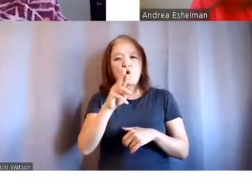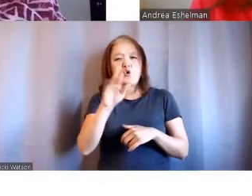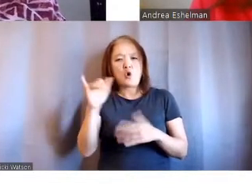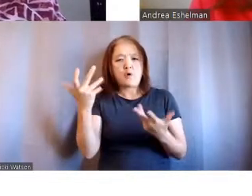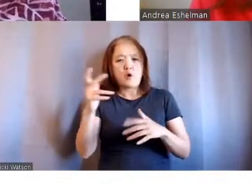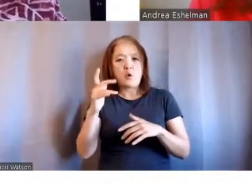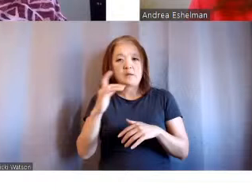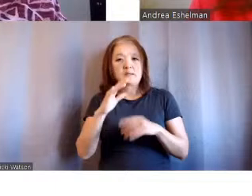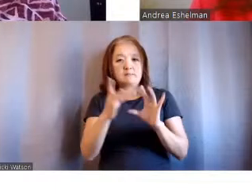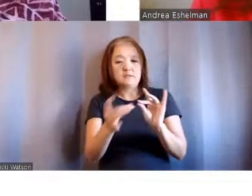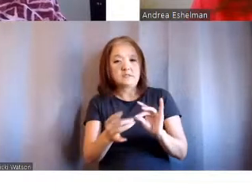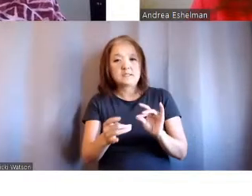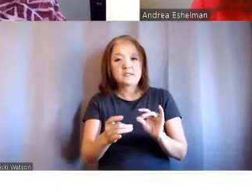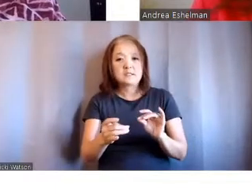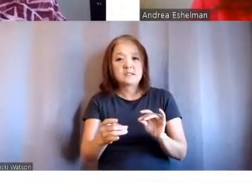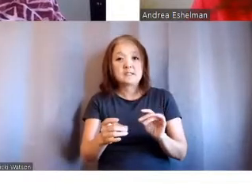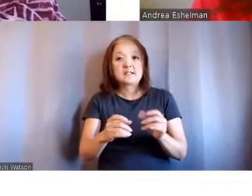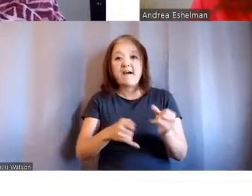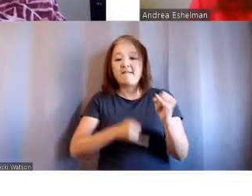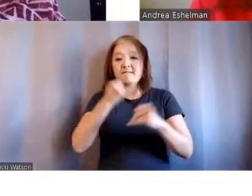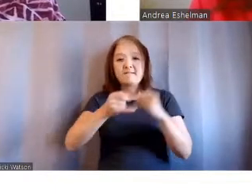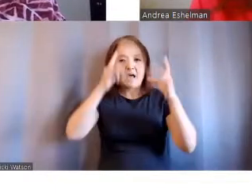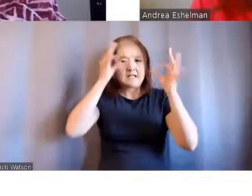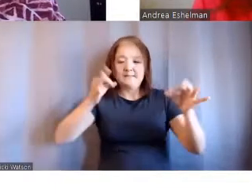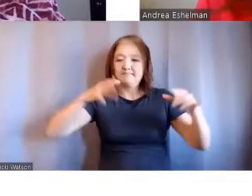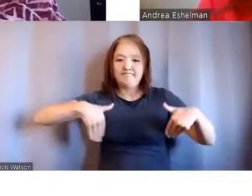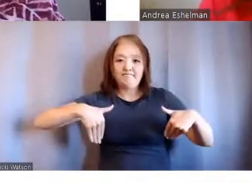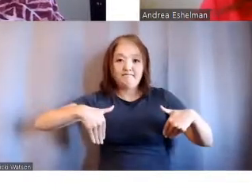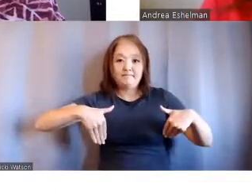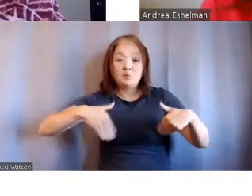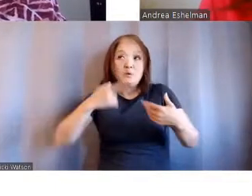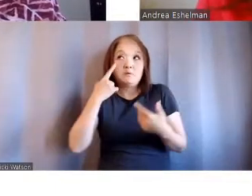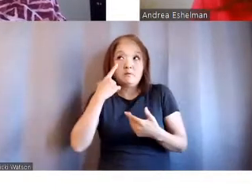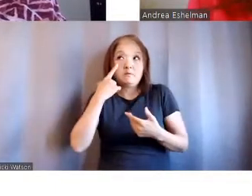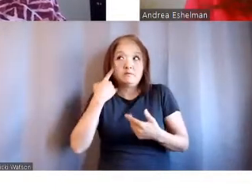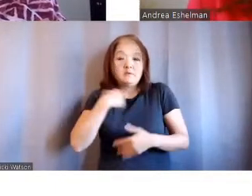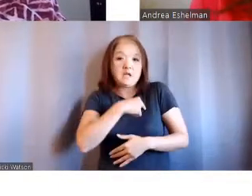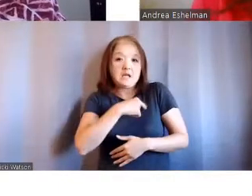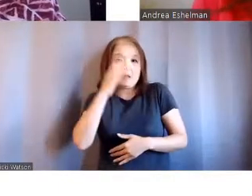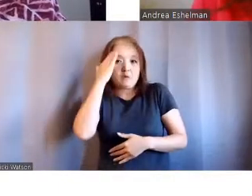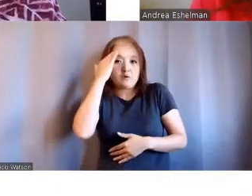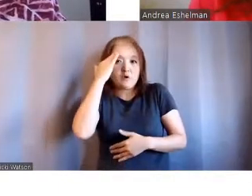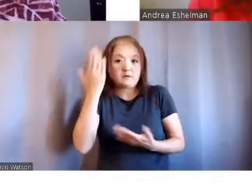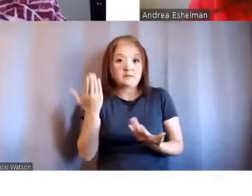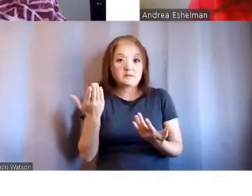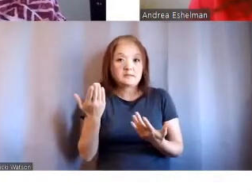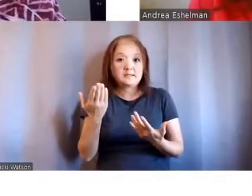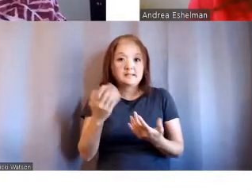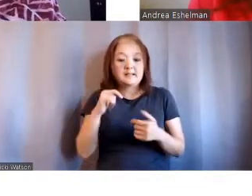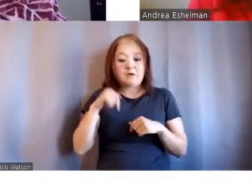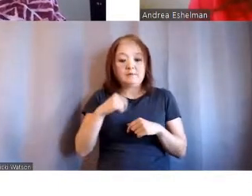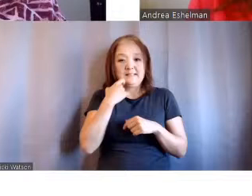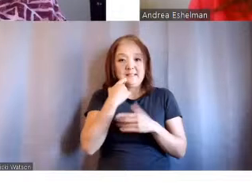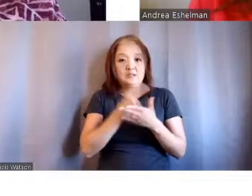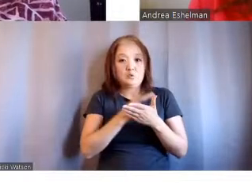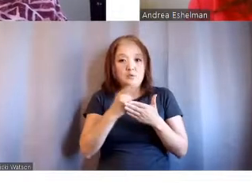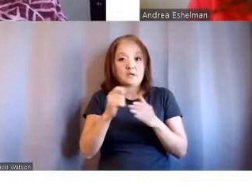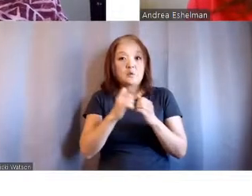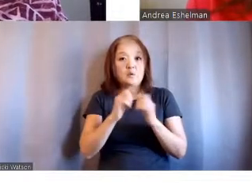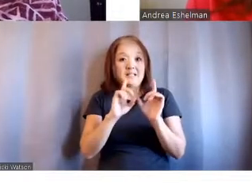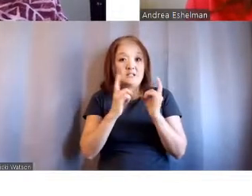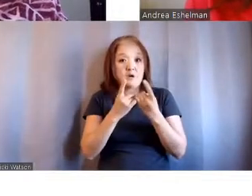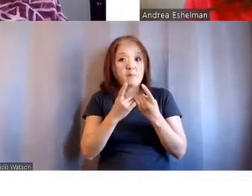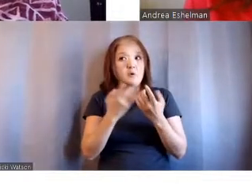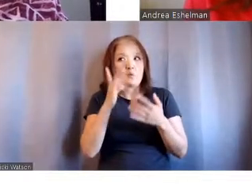no final decisions have been made at all to our knowledge, and that has been confirmed as late as this week with the department around what